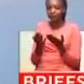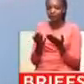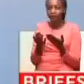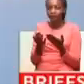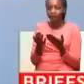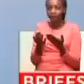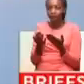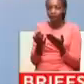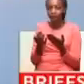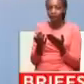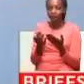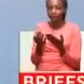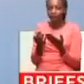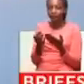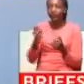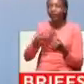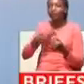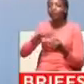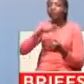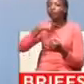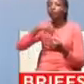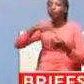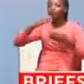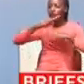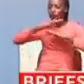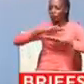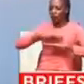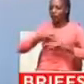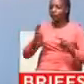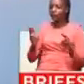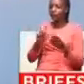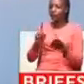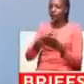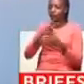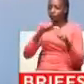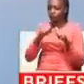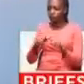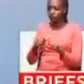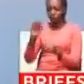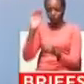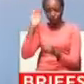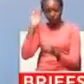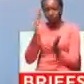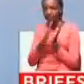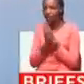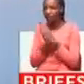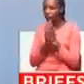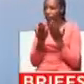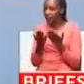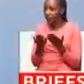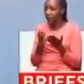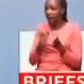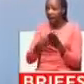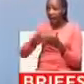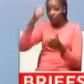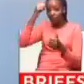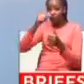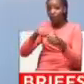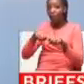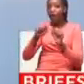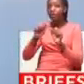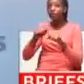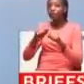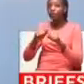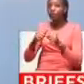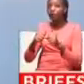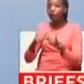the devil. Yeah. I want us to take a short break, and when we return, we go deeper into your story, Bamboo. Remember, you can engage us through our